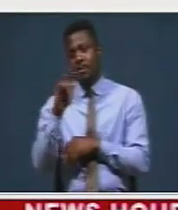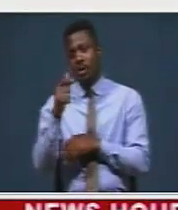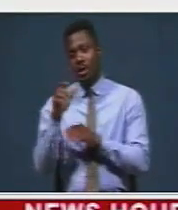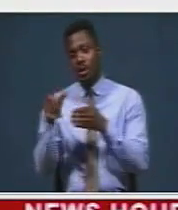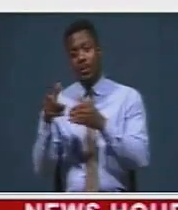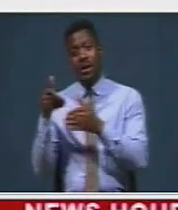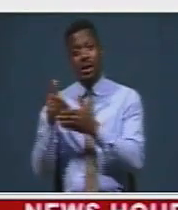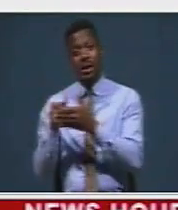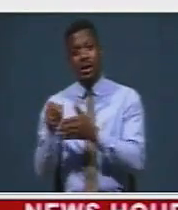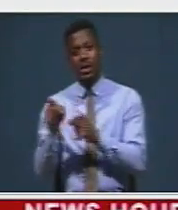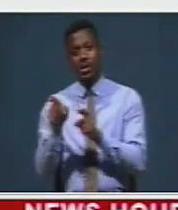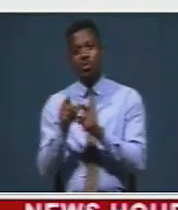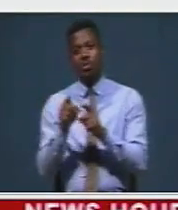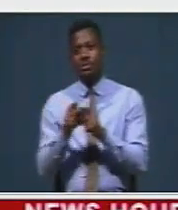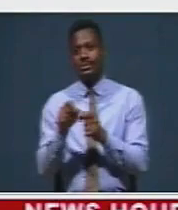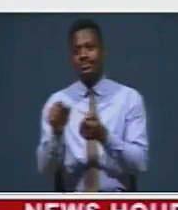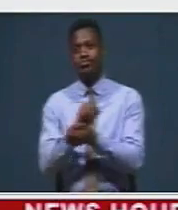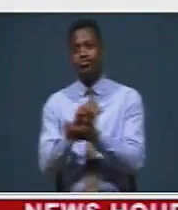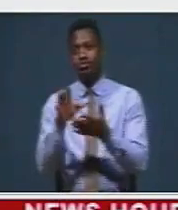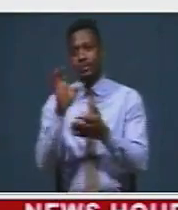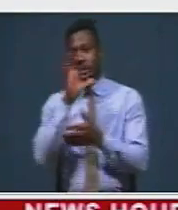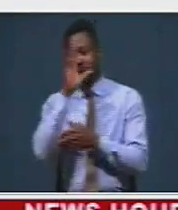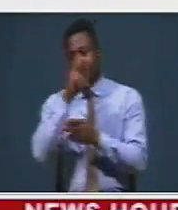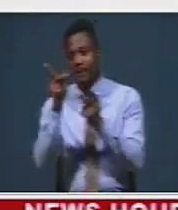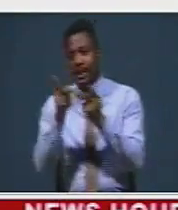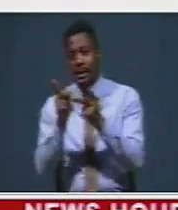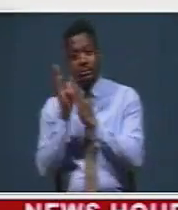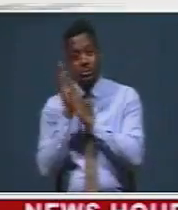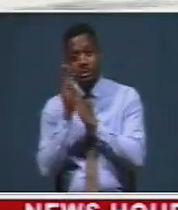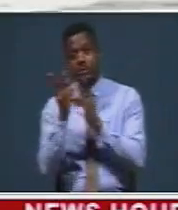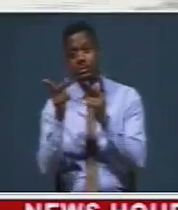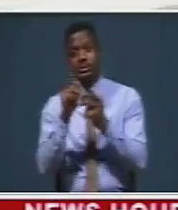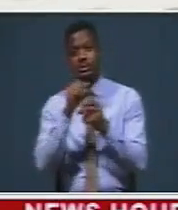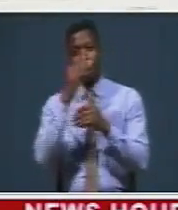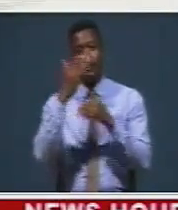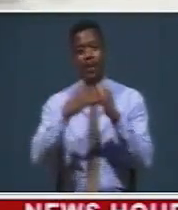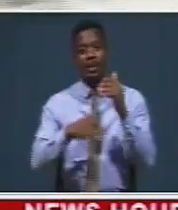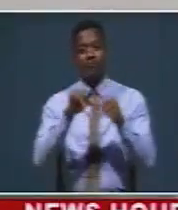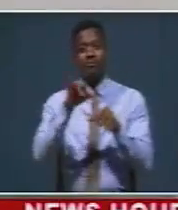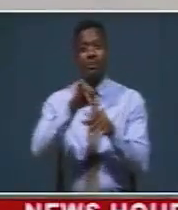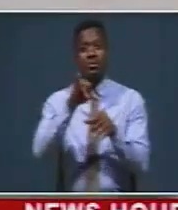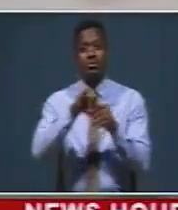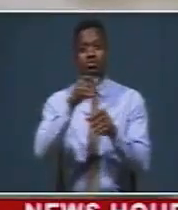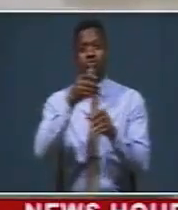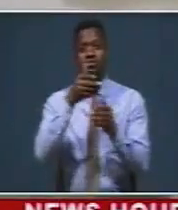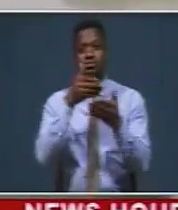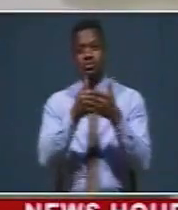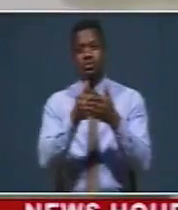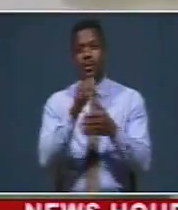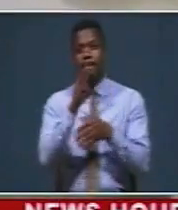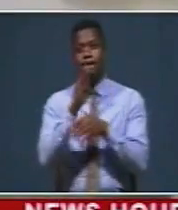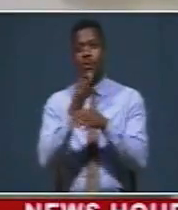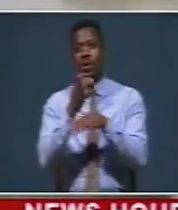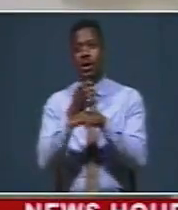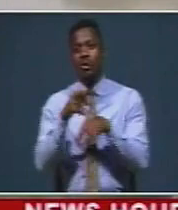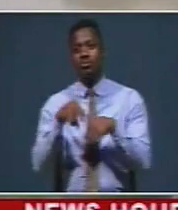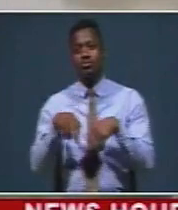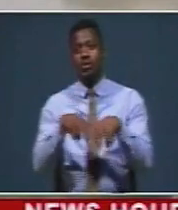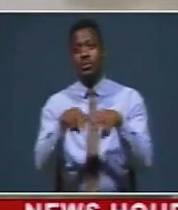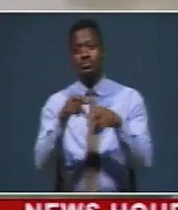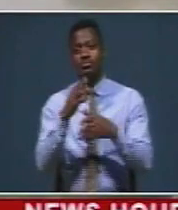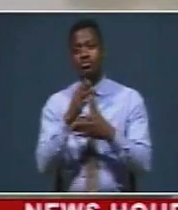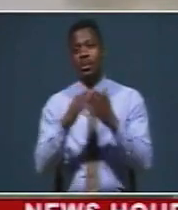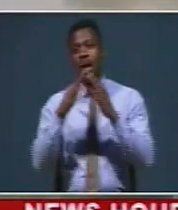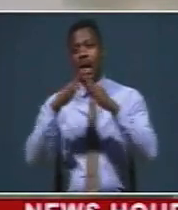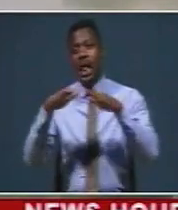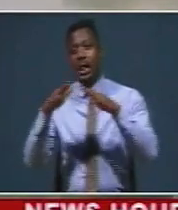municipality, have also been displaced and have sought refuge at an uncompleted fuel station along the Bogatanga-Navrongo Road. Some